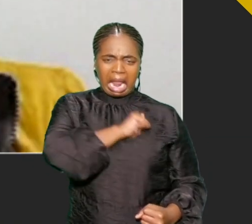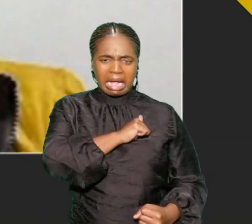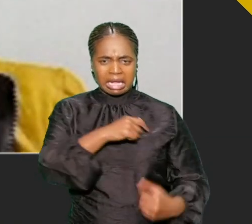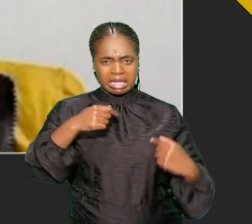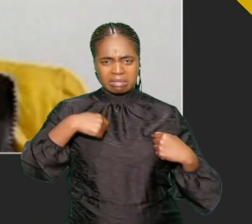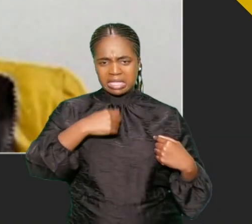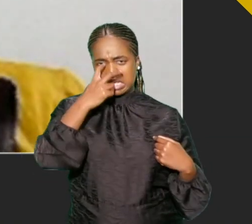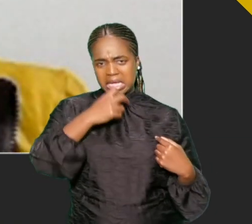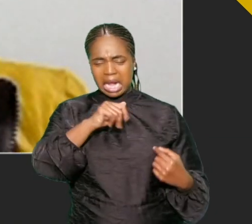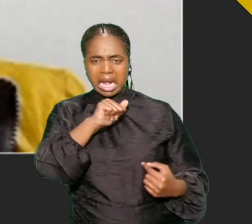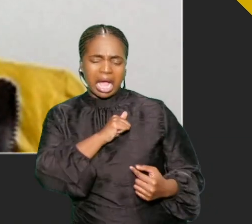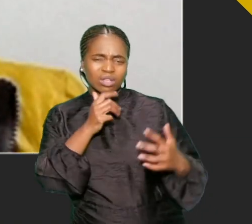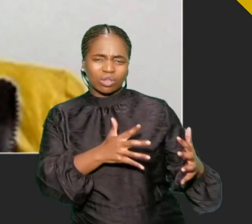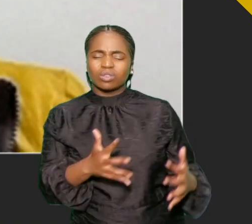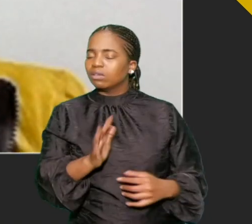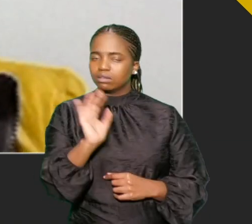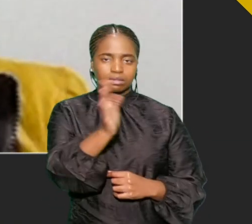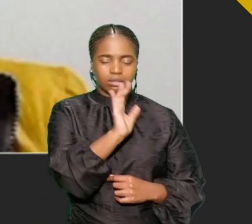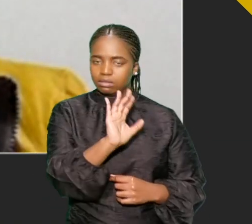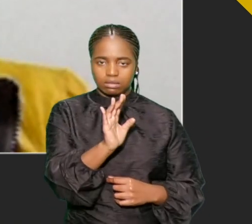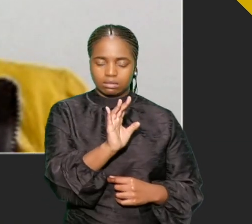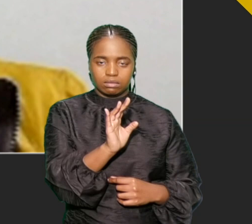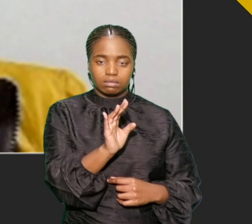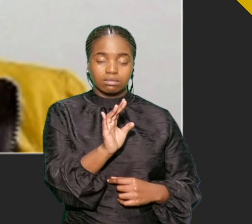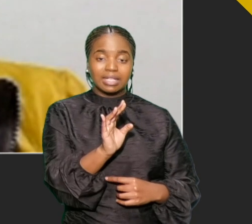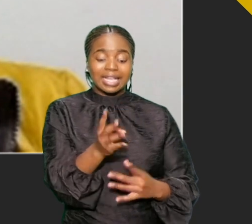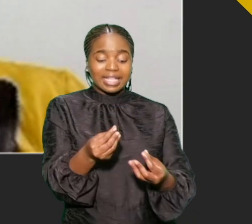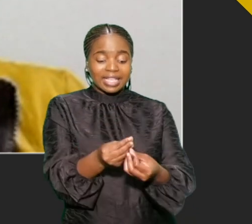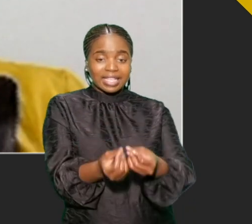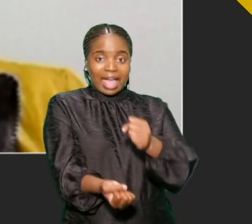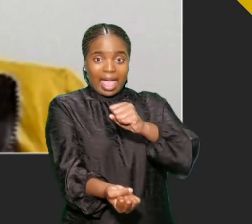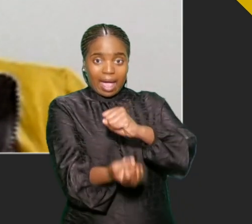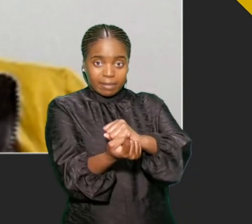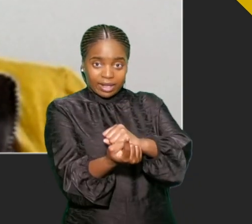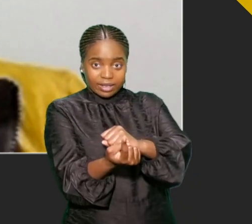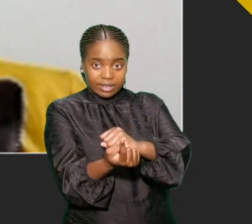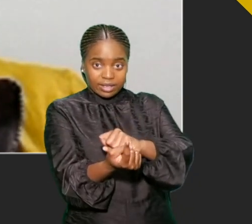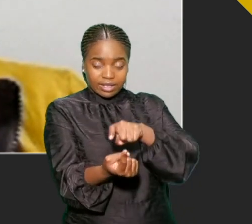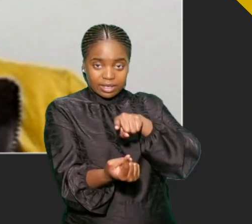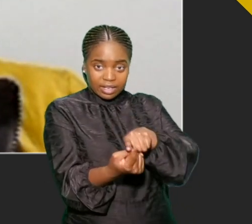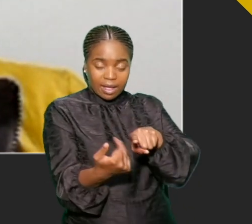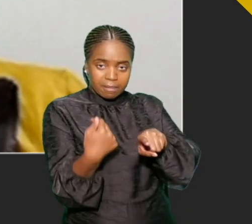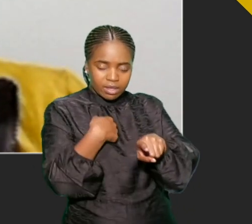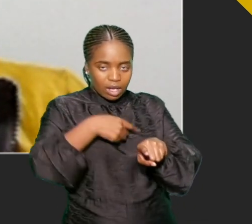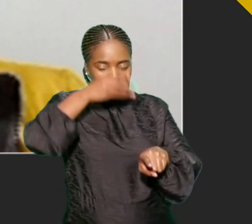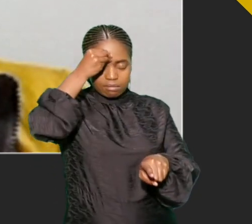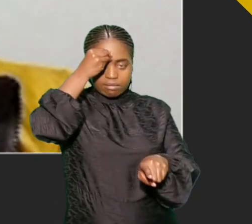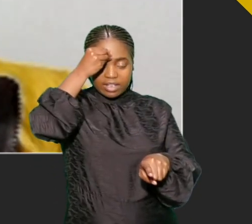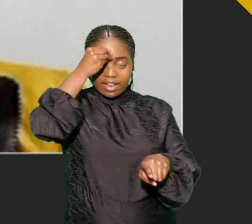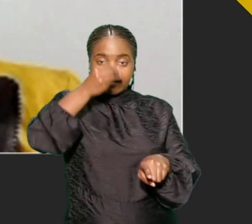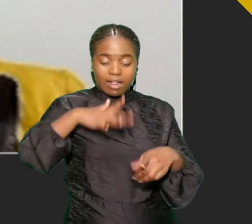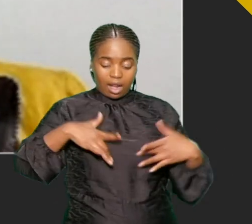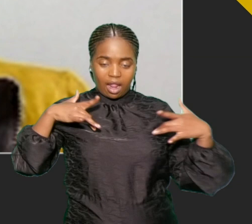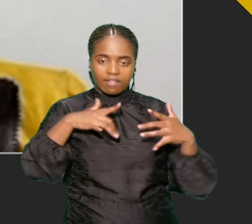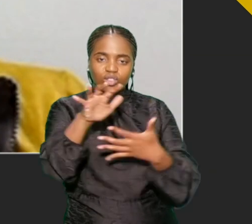thing. So to shift our mind from this has happened to me is part of, if my life was a storybook, it